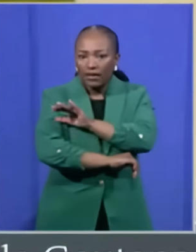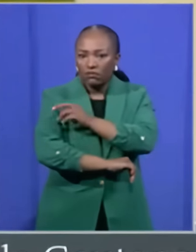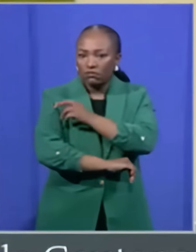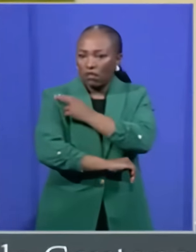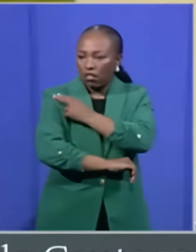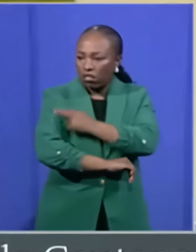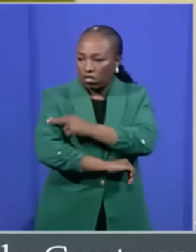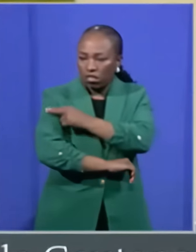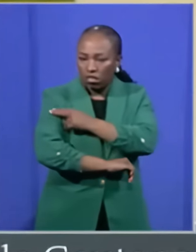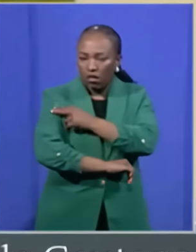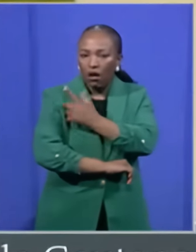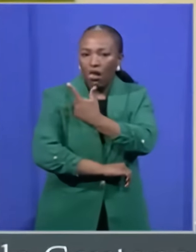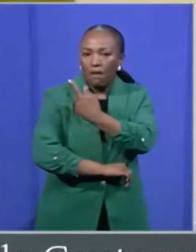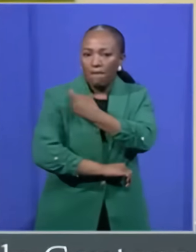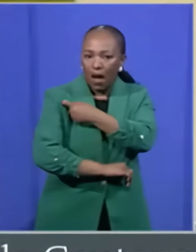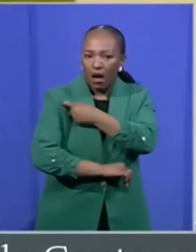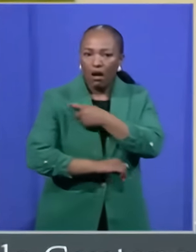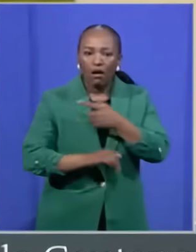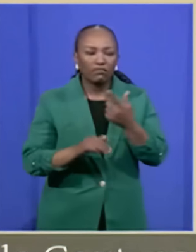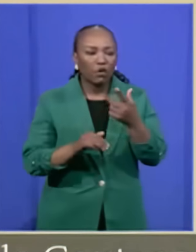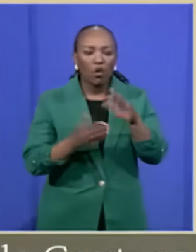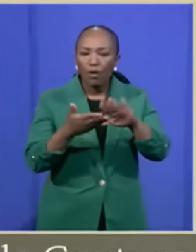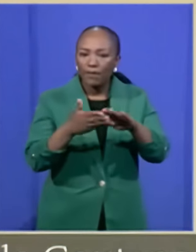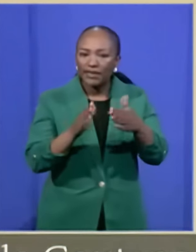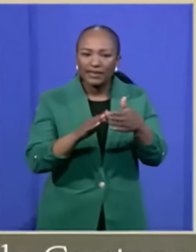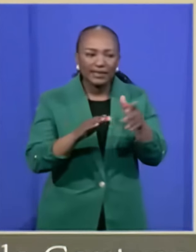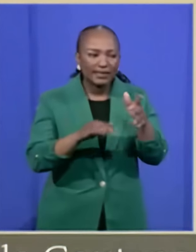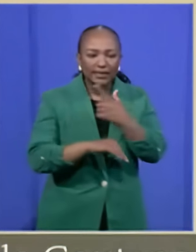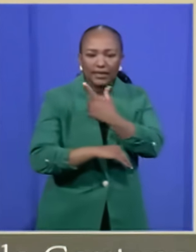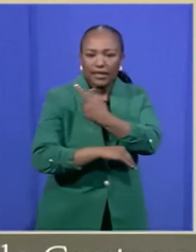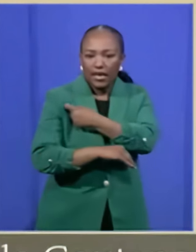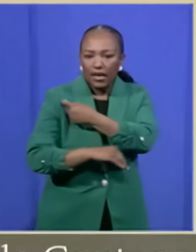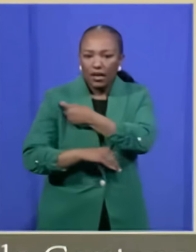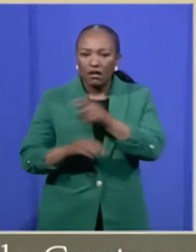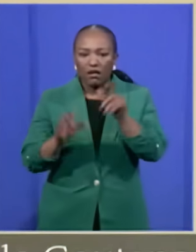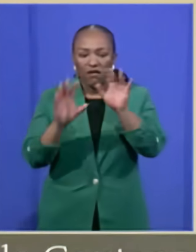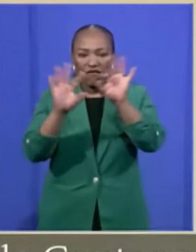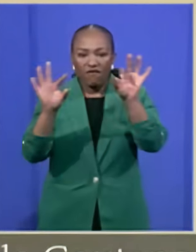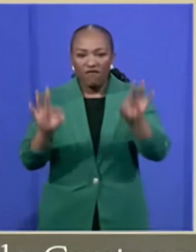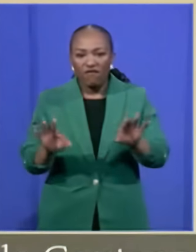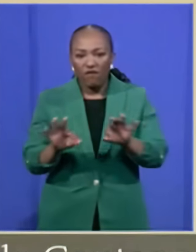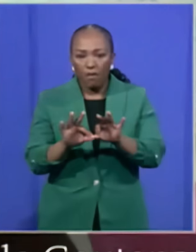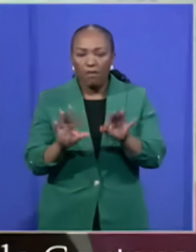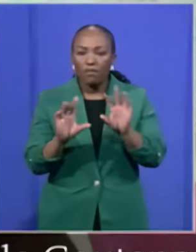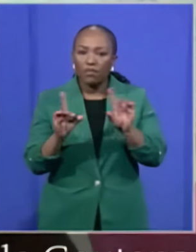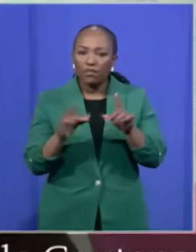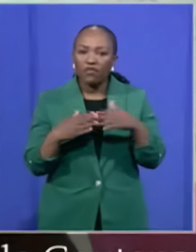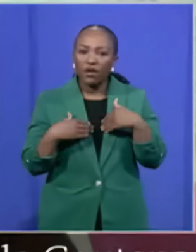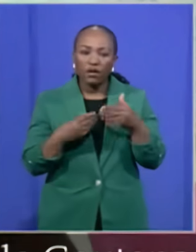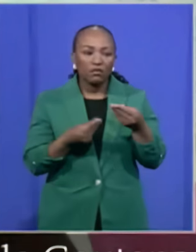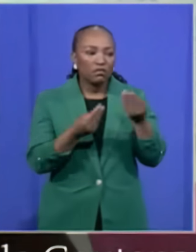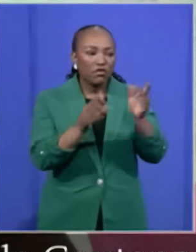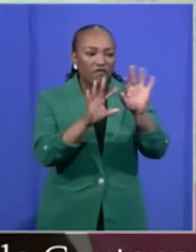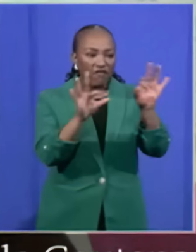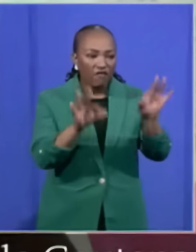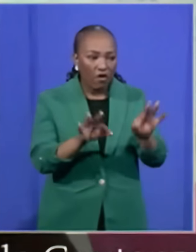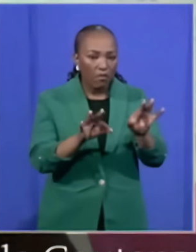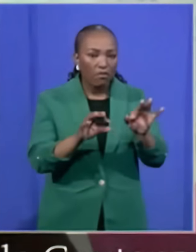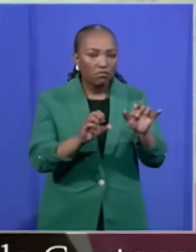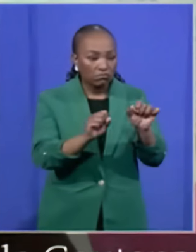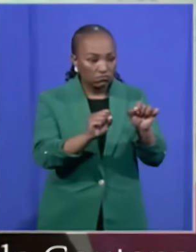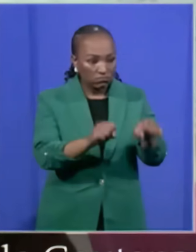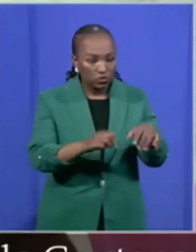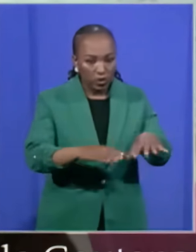people at schools, they are given forms that for the Department of Health to vaccinate those children, they need permission